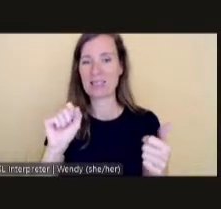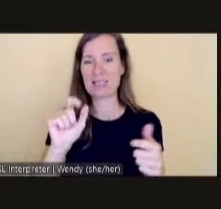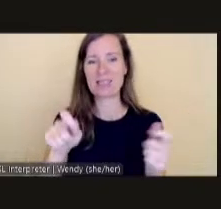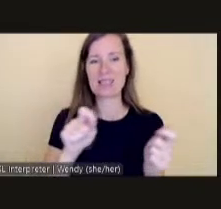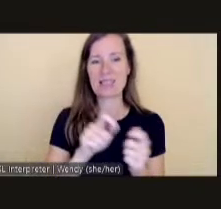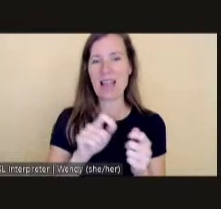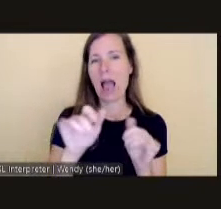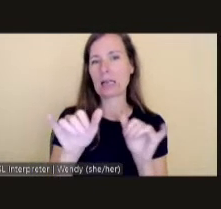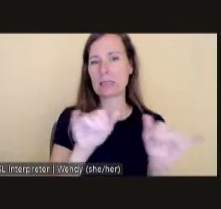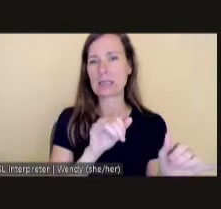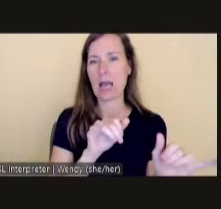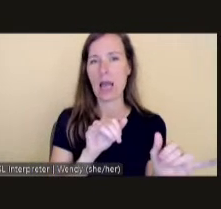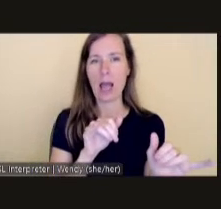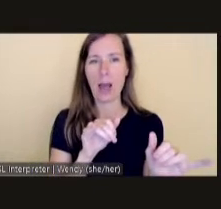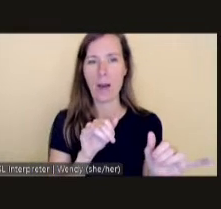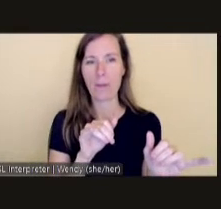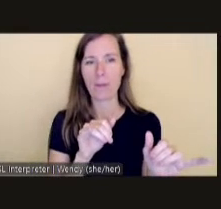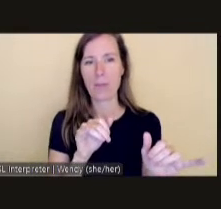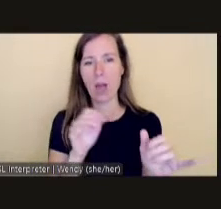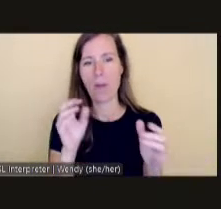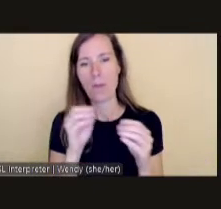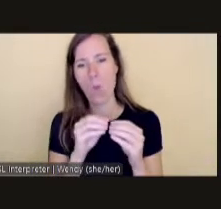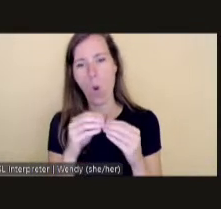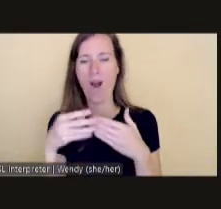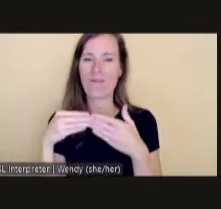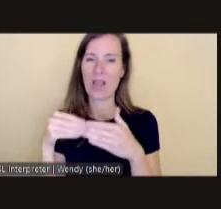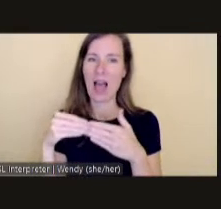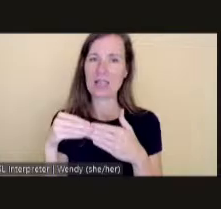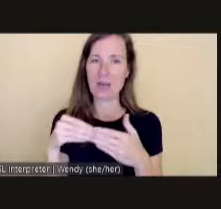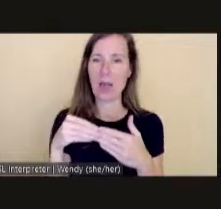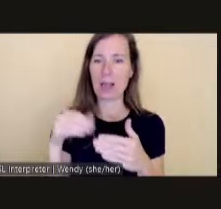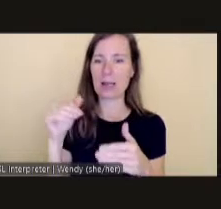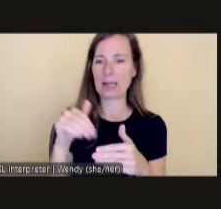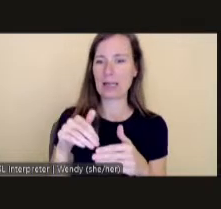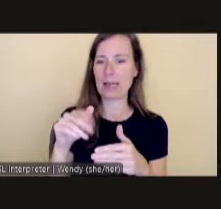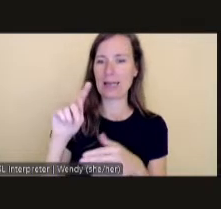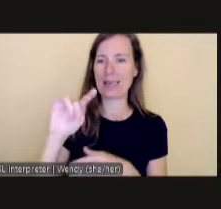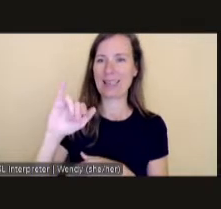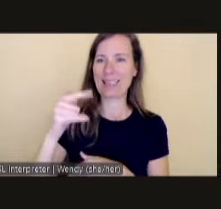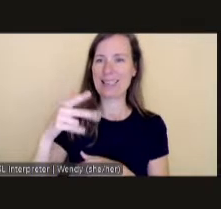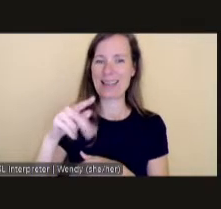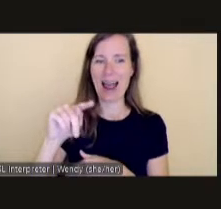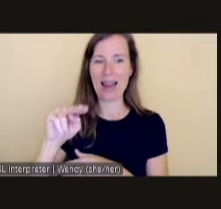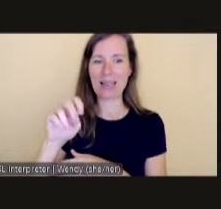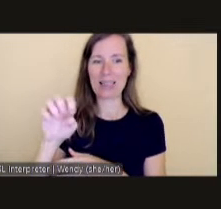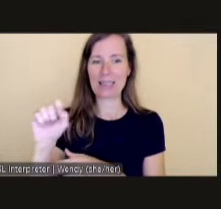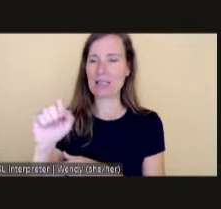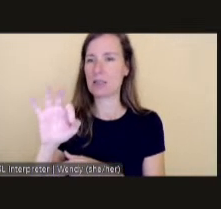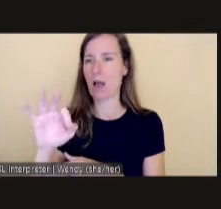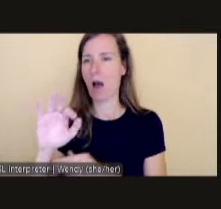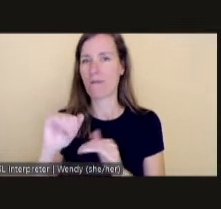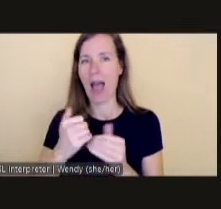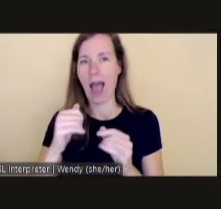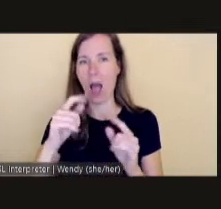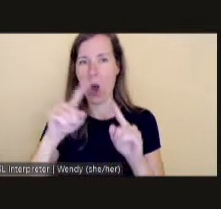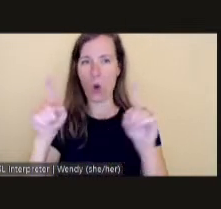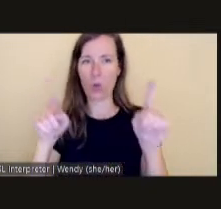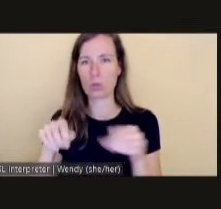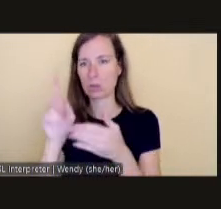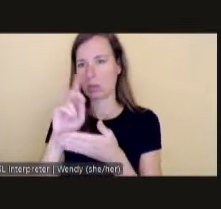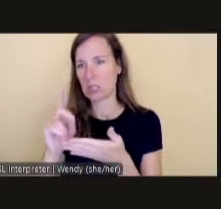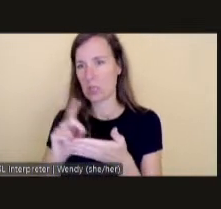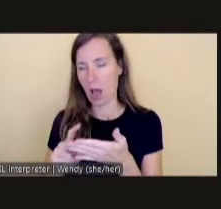the tightness of the layout, but we frankly think it's a better layout to have the